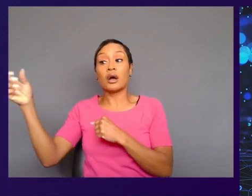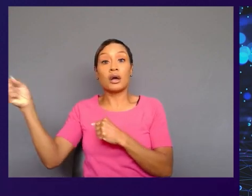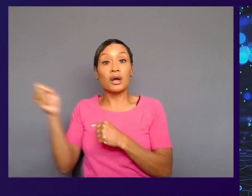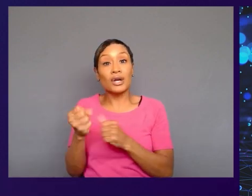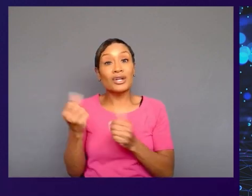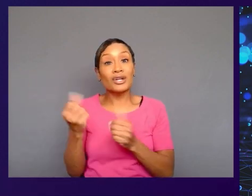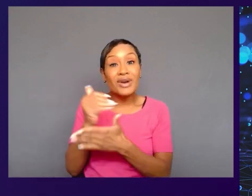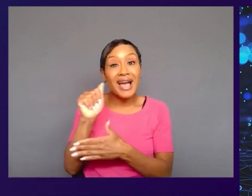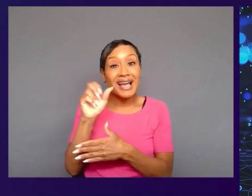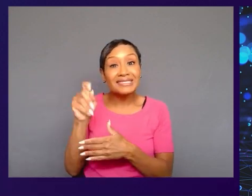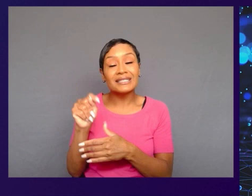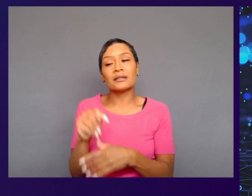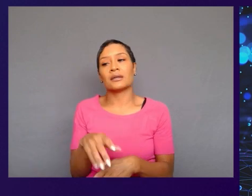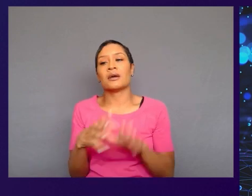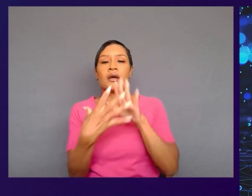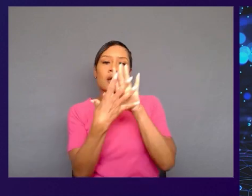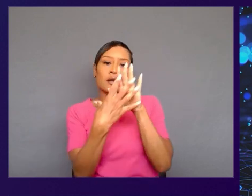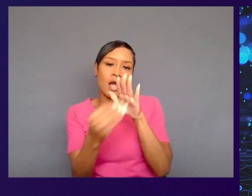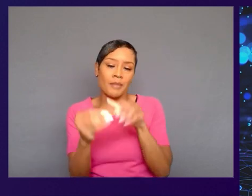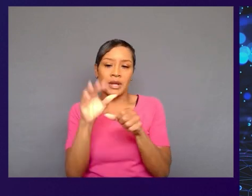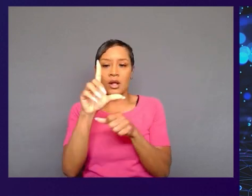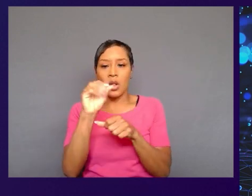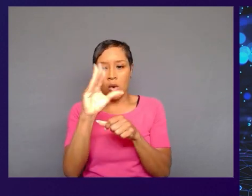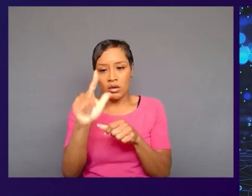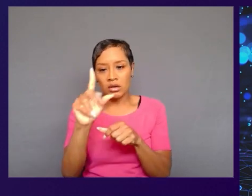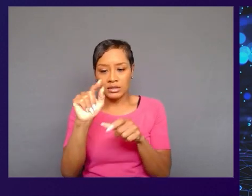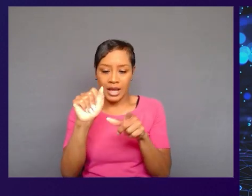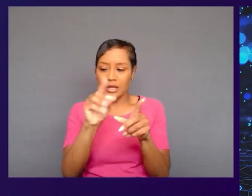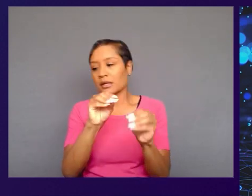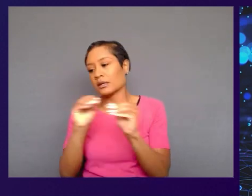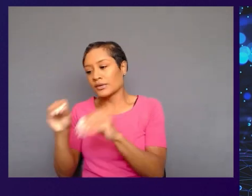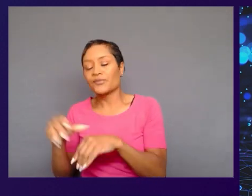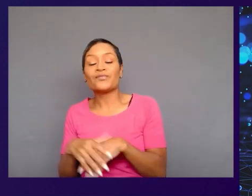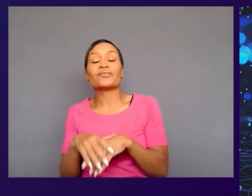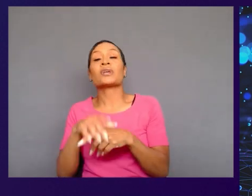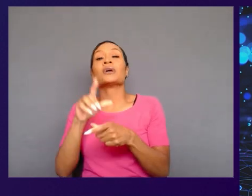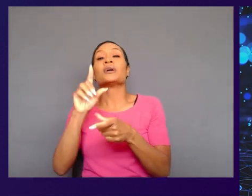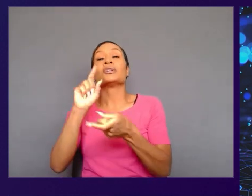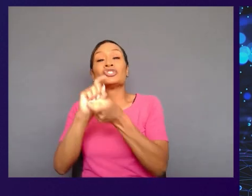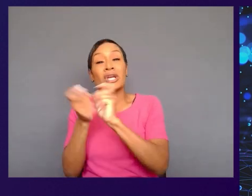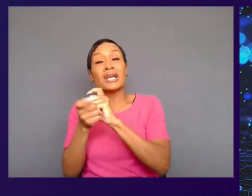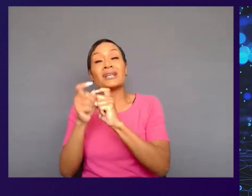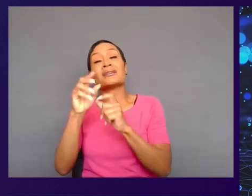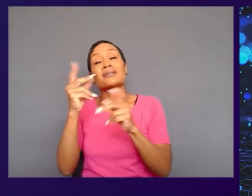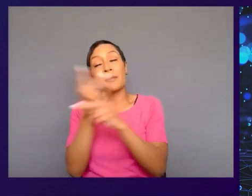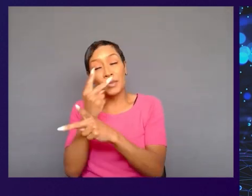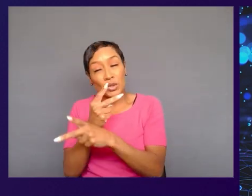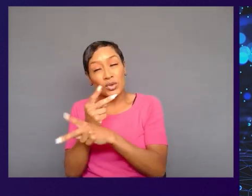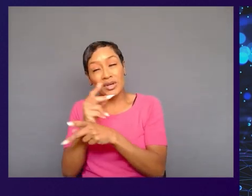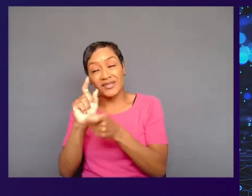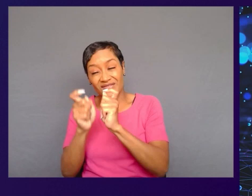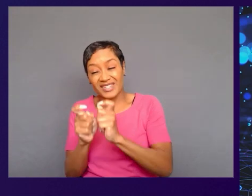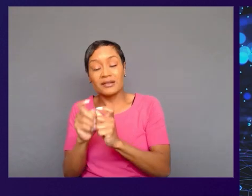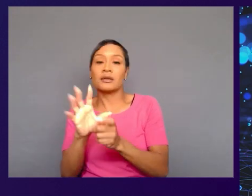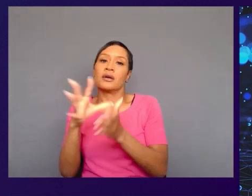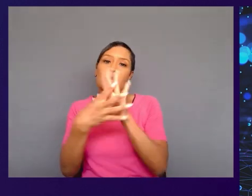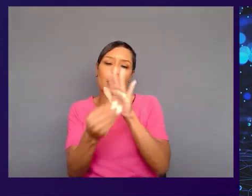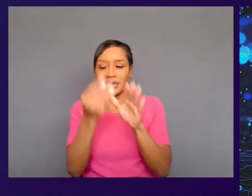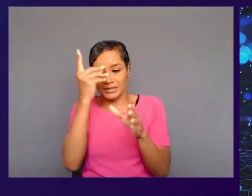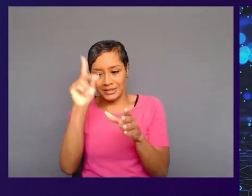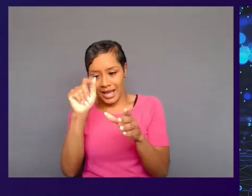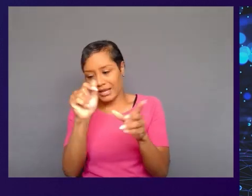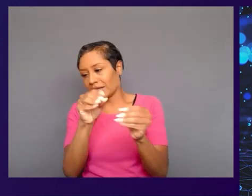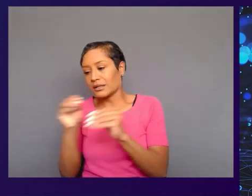they had to copy them to local data. Every time they changed the compute configuration, they had to copy data to local. Every time they lost a